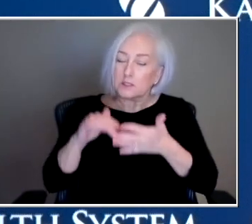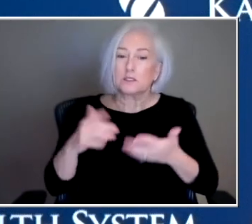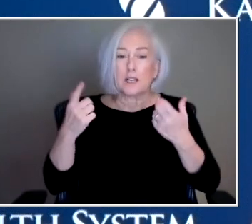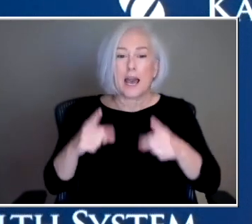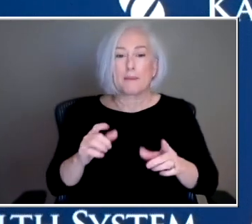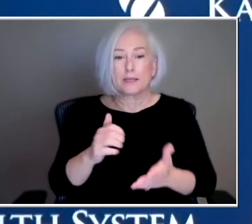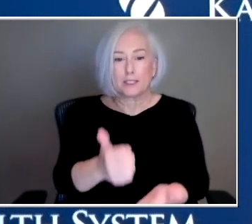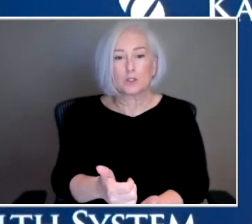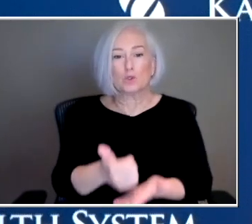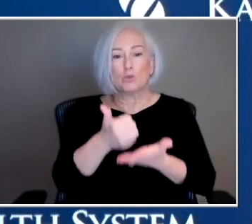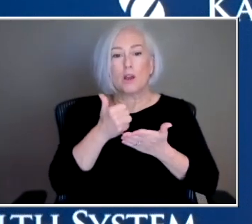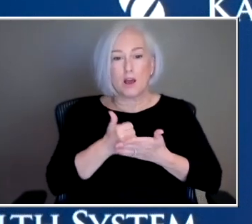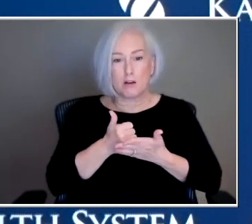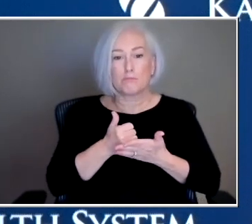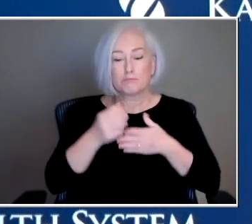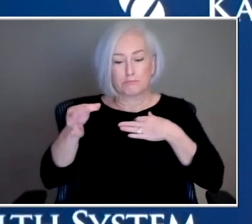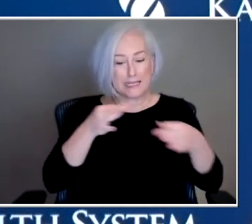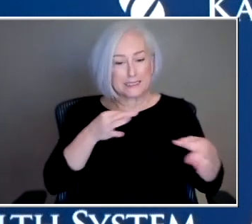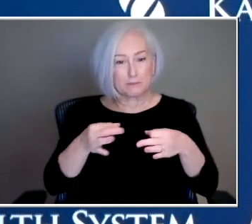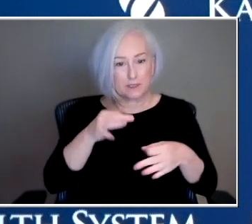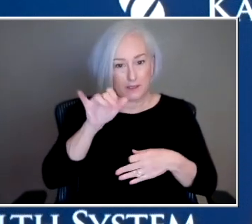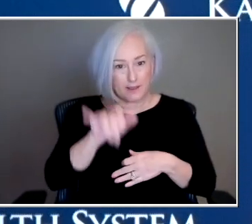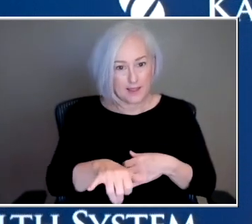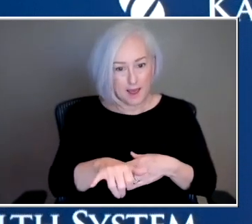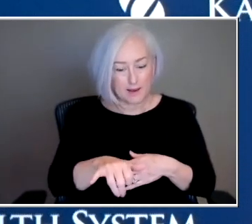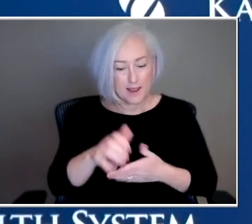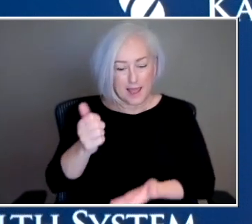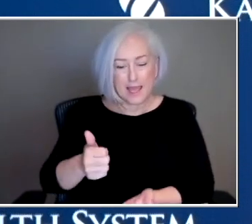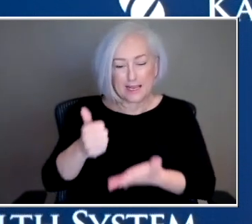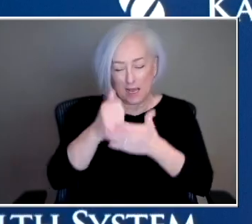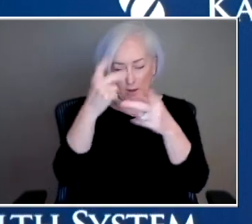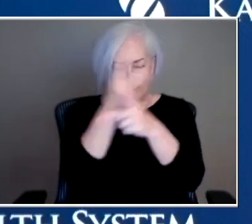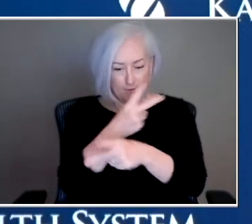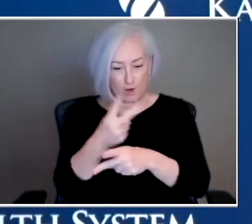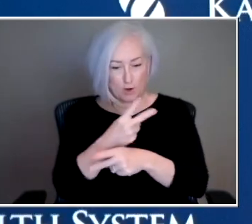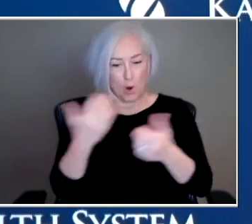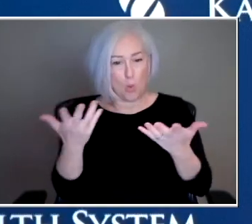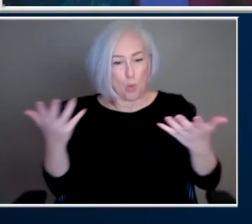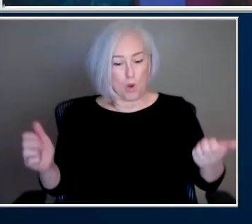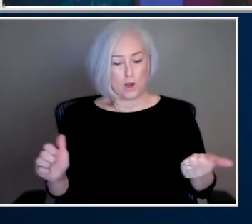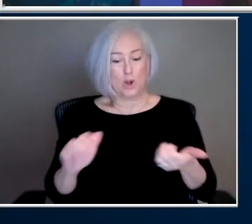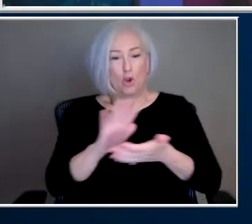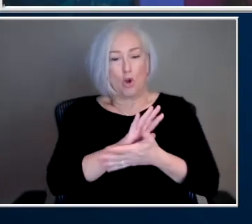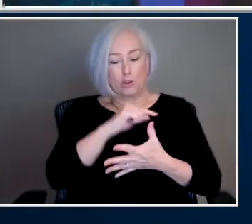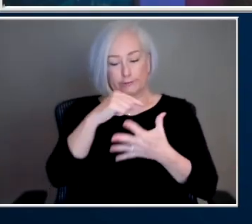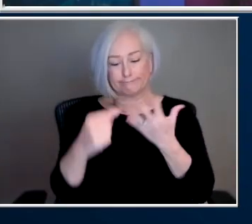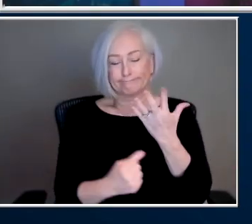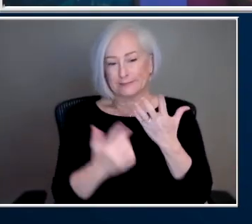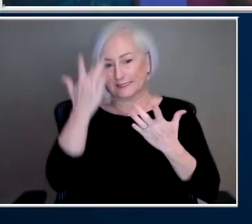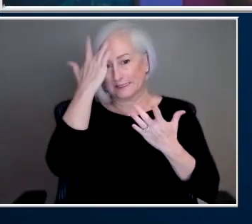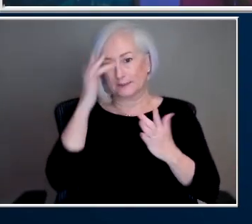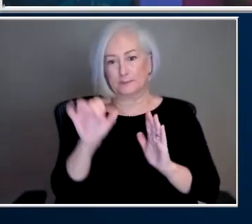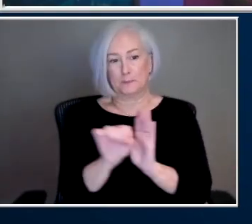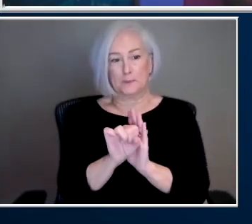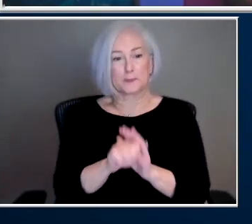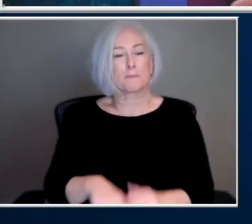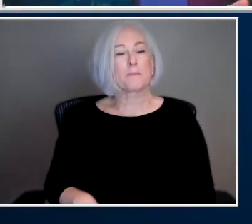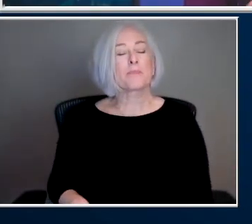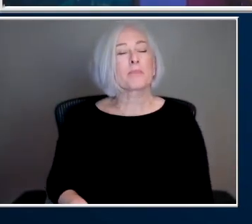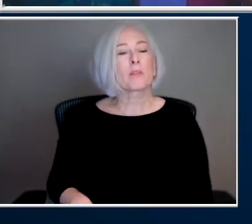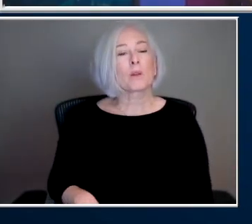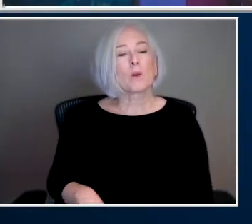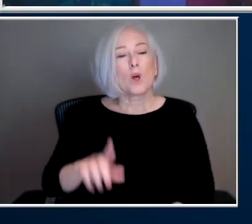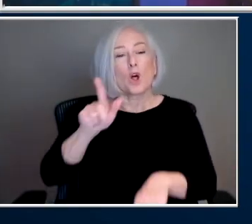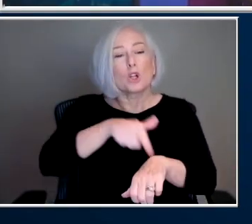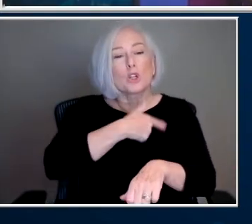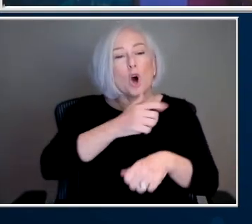then also help find the mechanisms of what is causing that as well. When we talk about new studies, every new study on long COVID is an